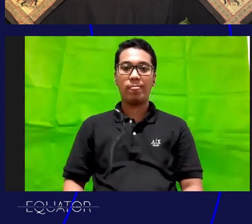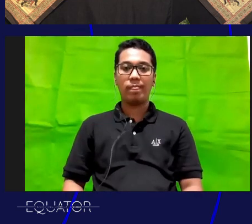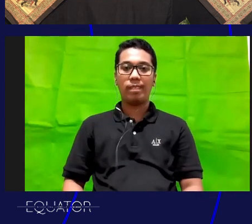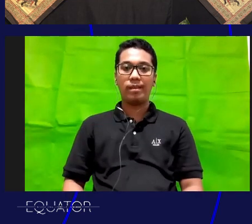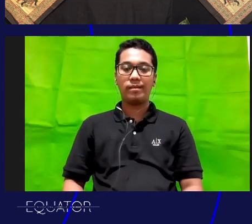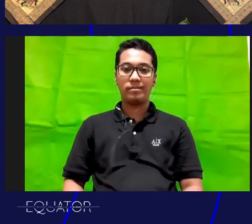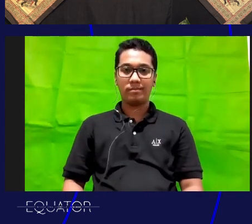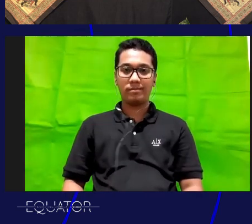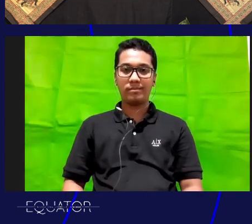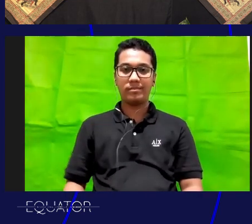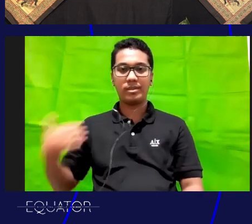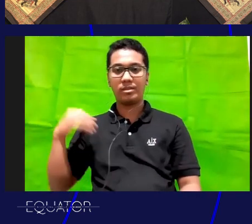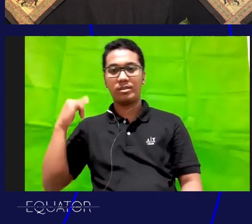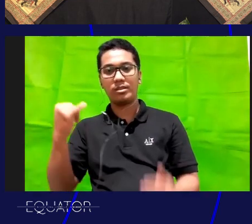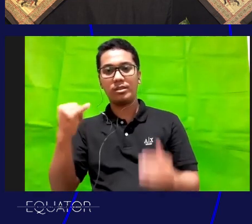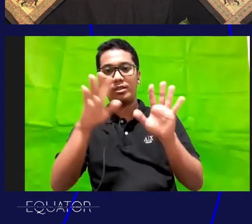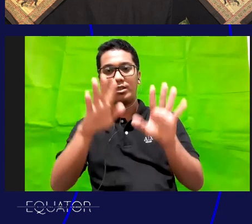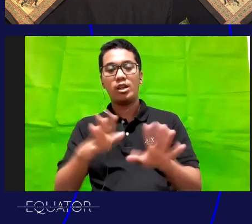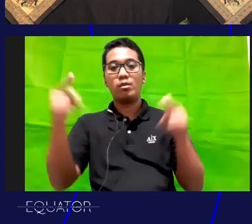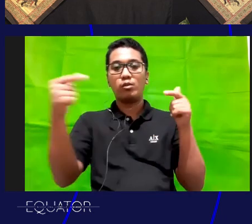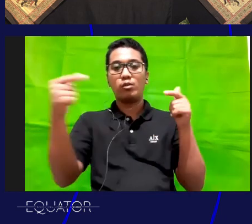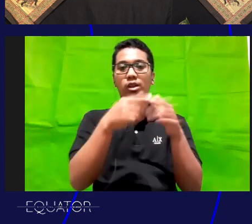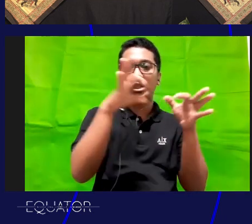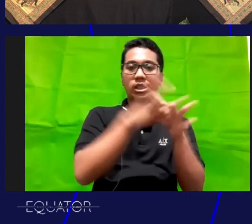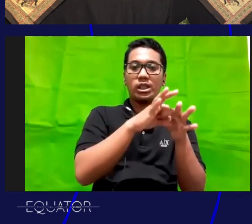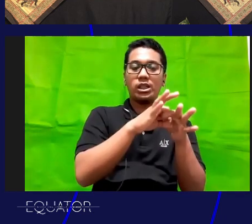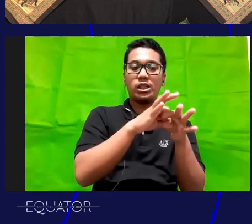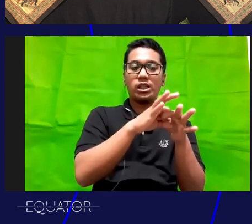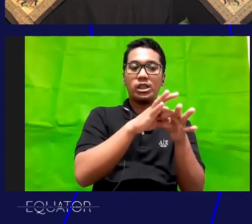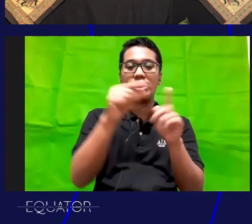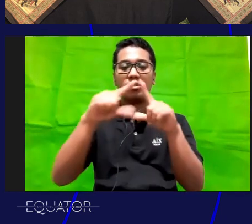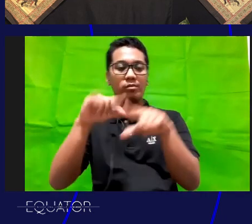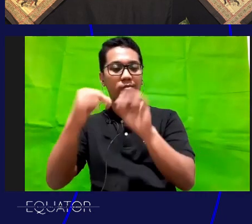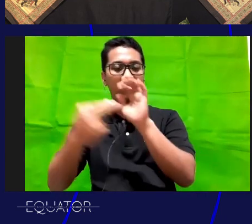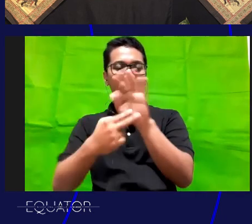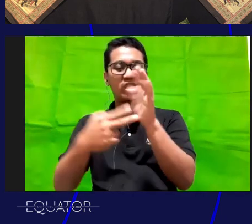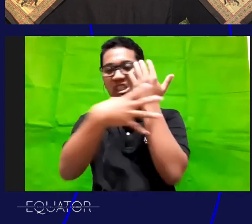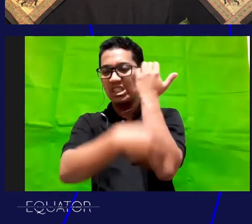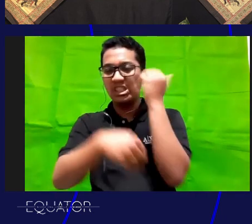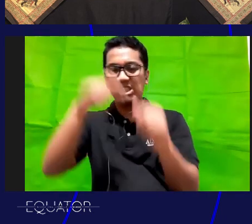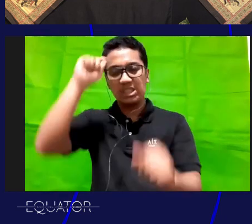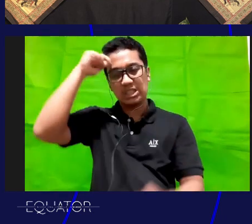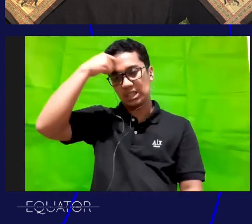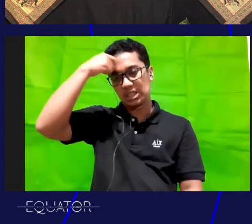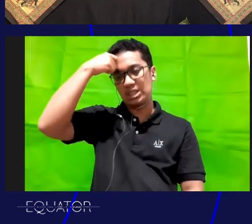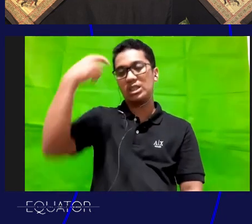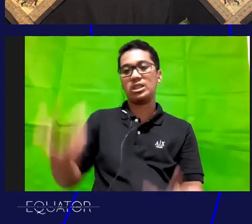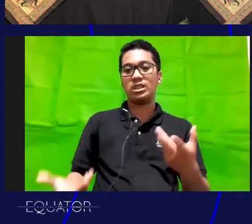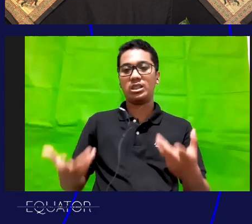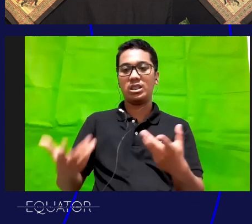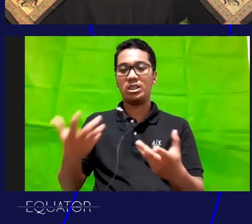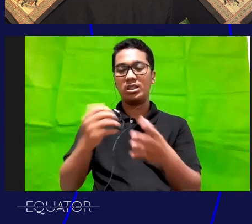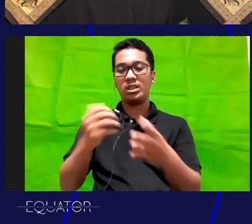I felt a lot of the connections are through the pain. And maybe the differences are the ones that make me